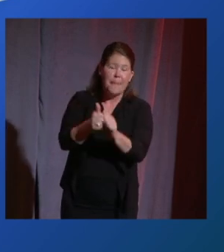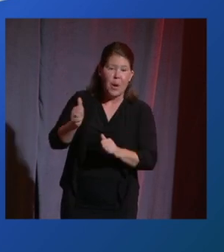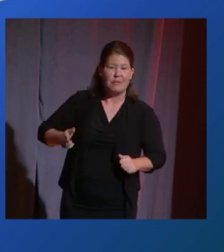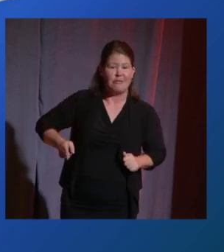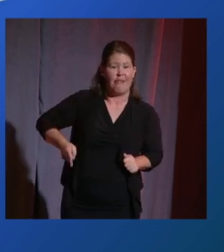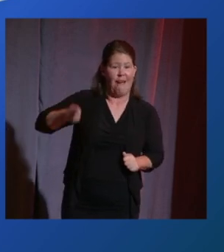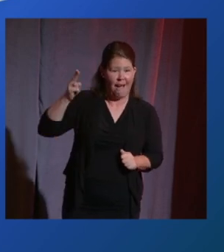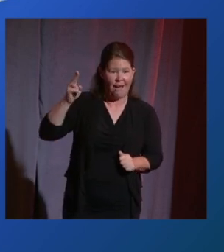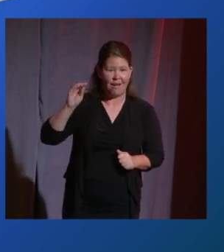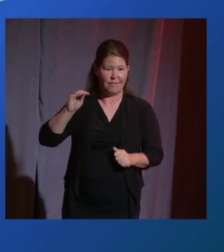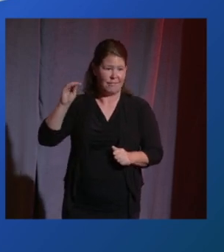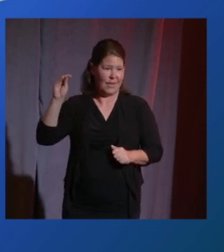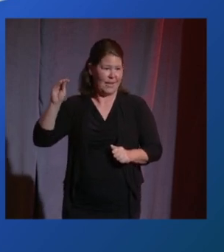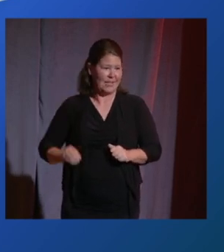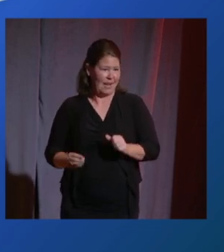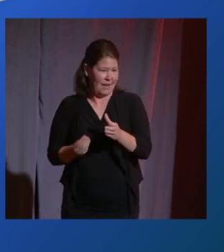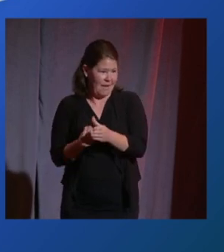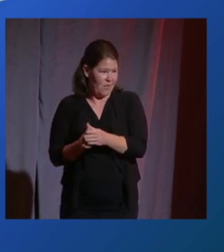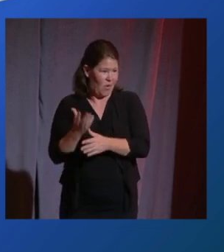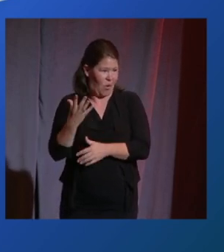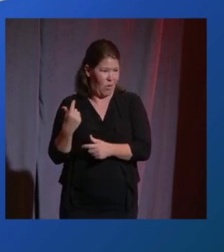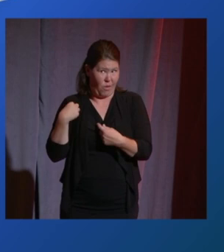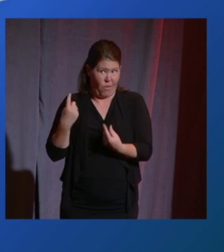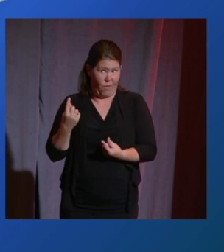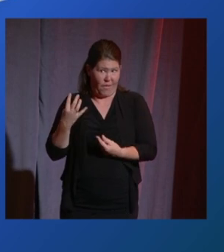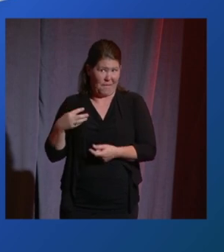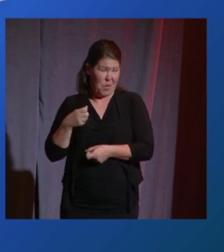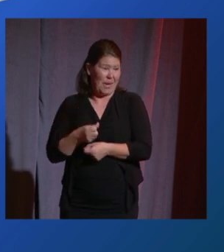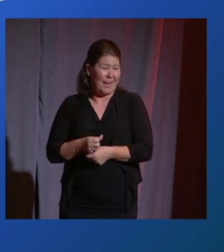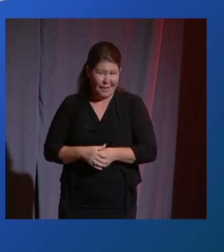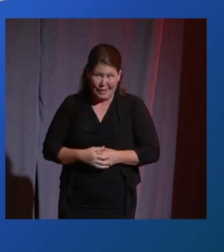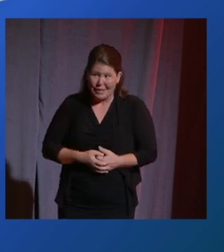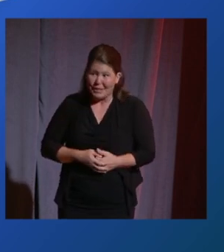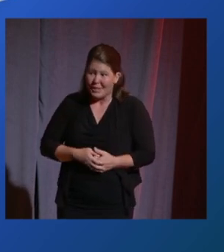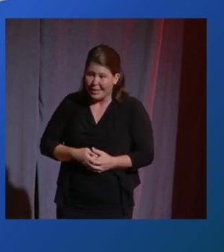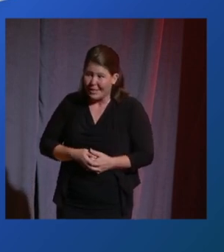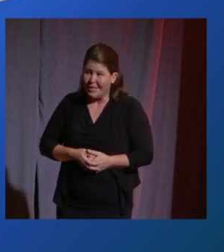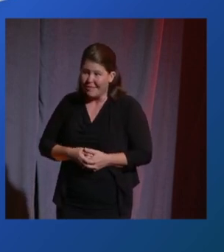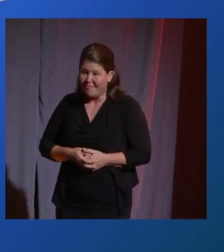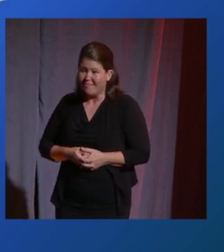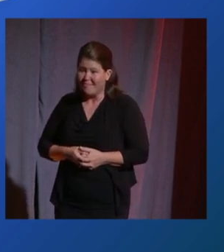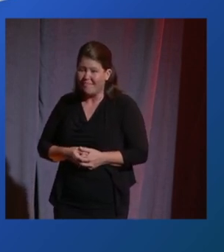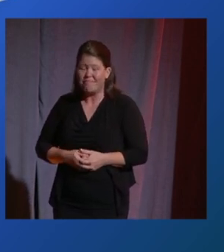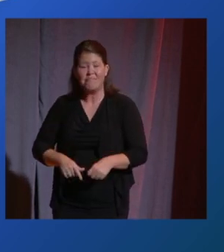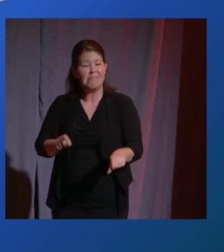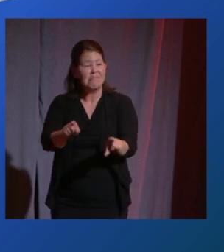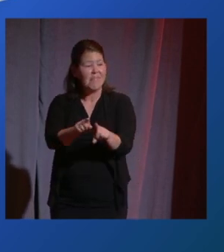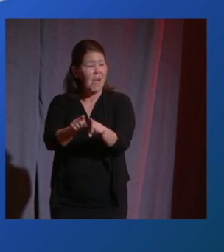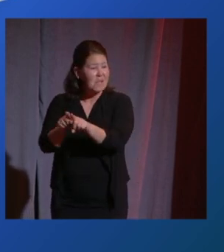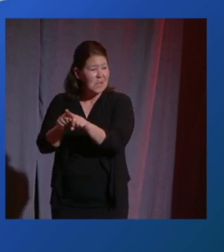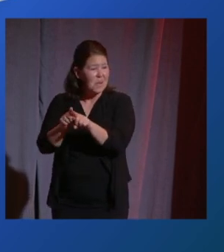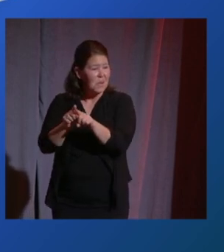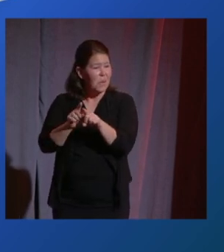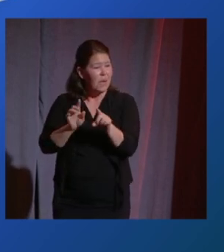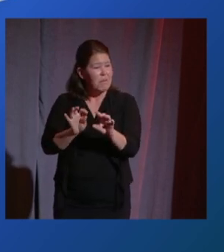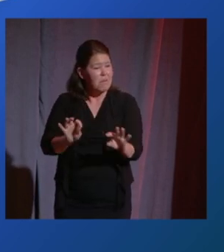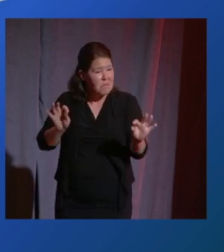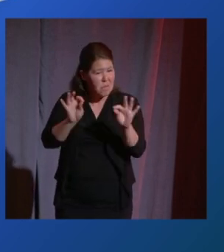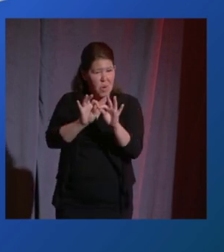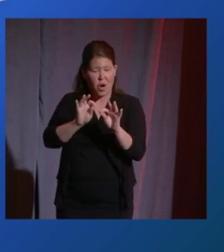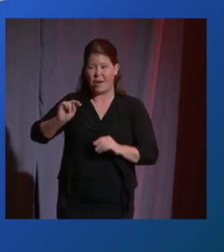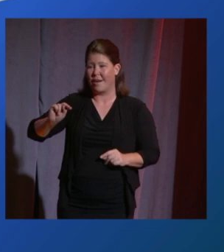that we have had over the last four years um and what's also important is is that for NGA